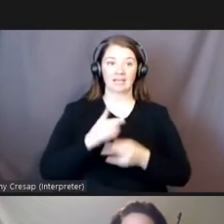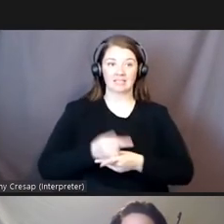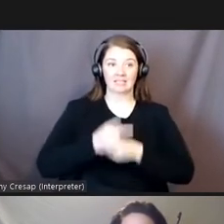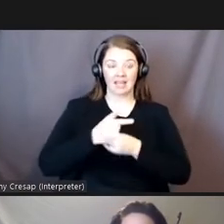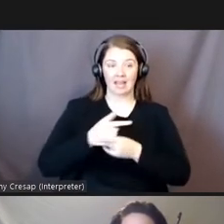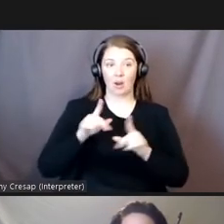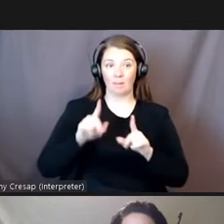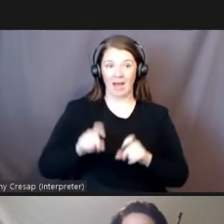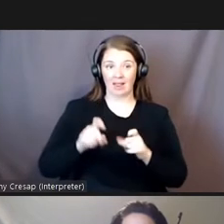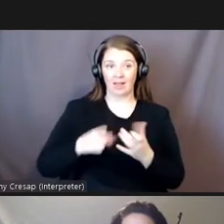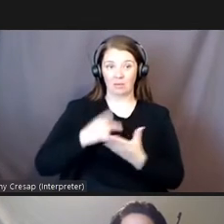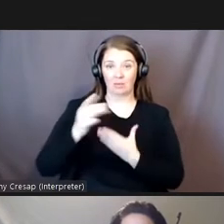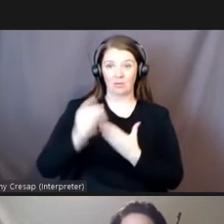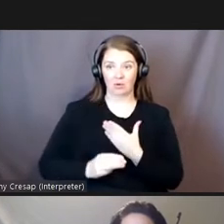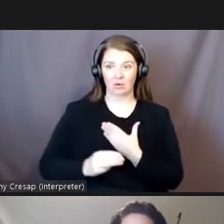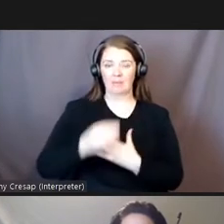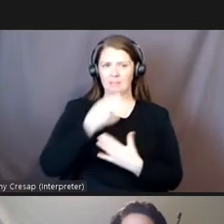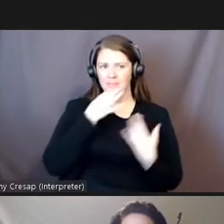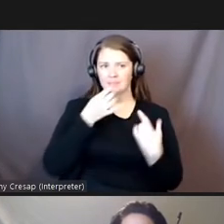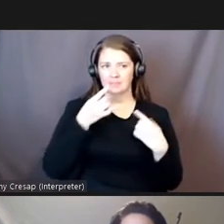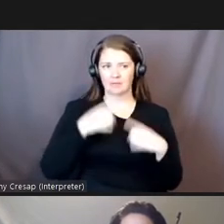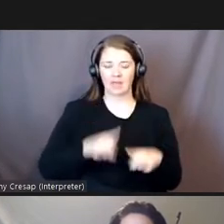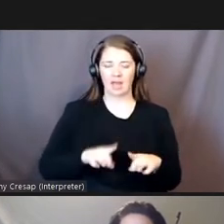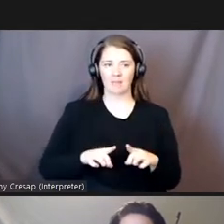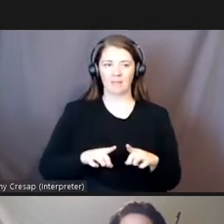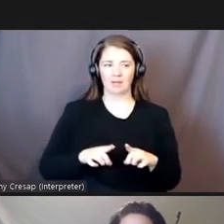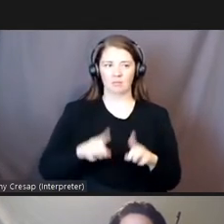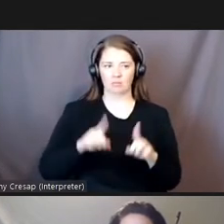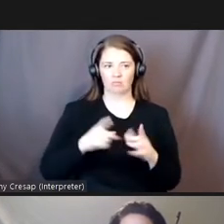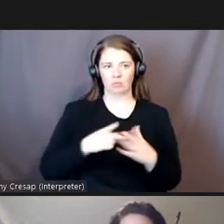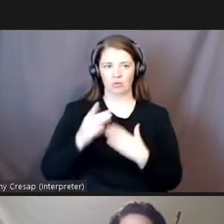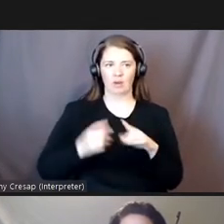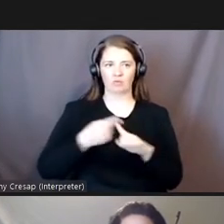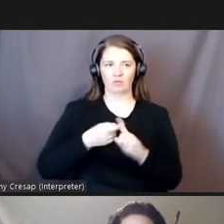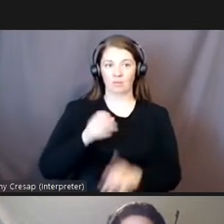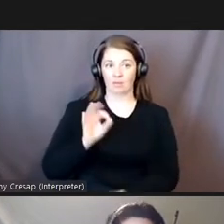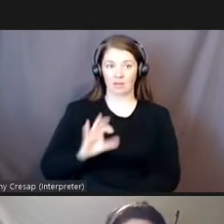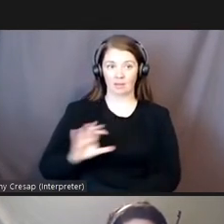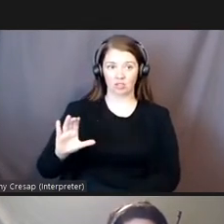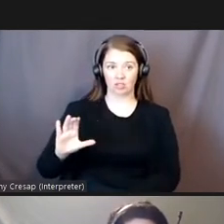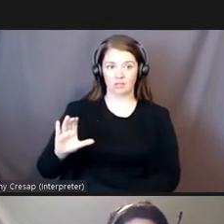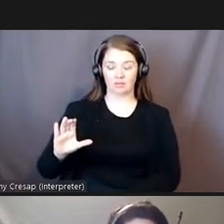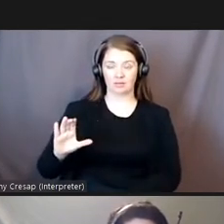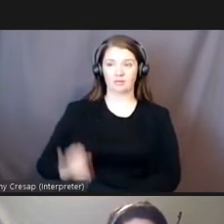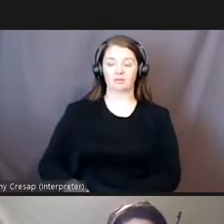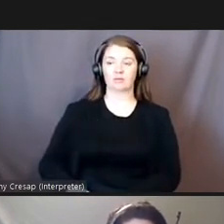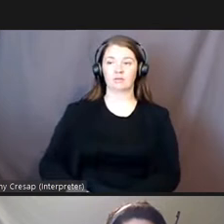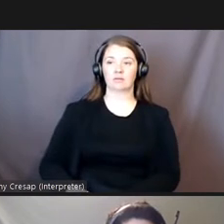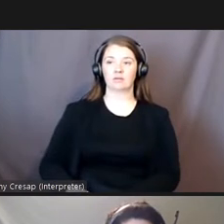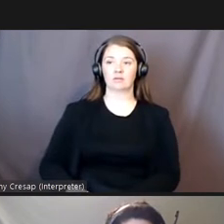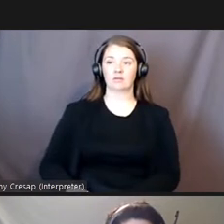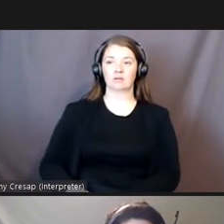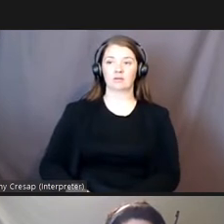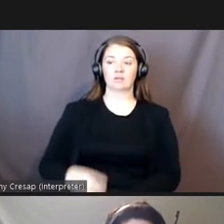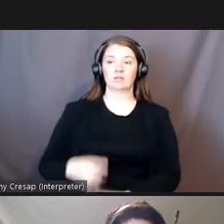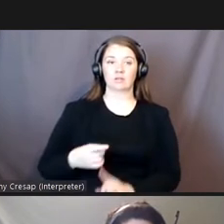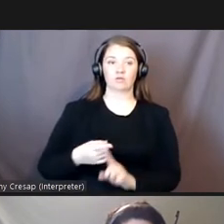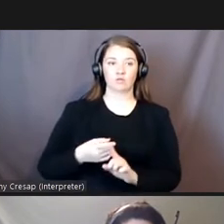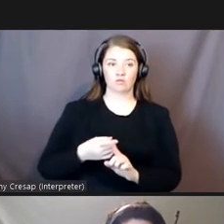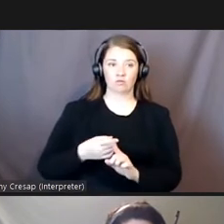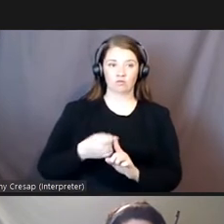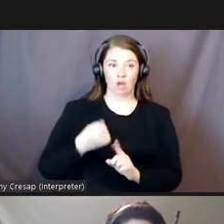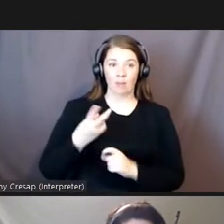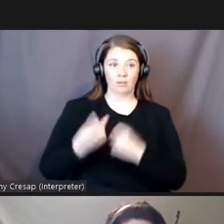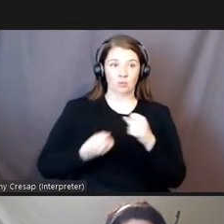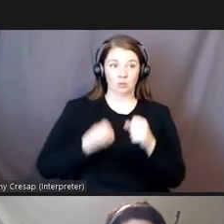the upcoming telehealth initiative from the commission. It is the result of an almost 2-year